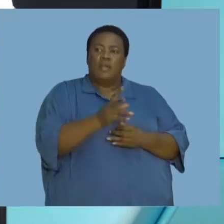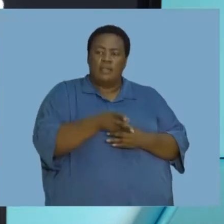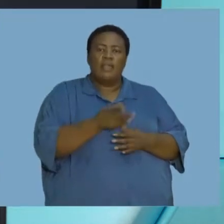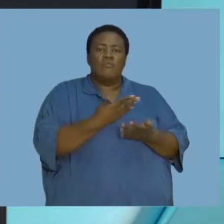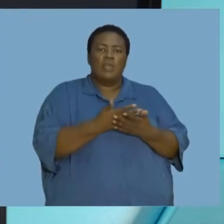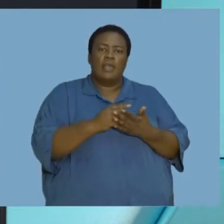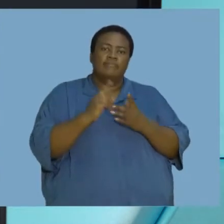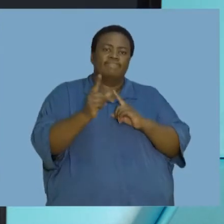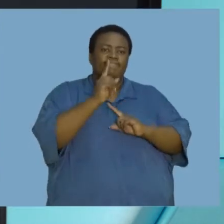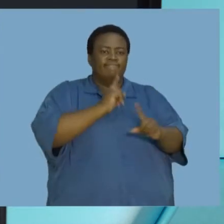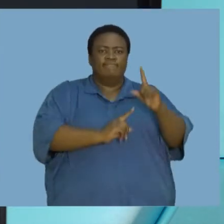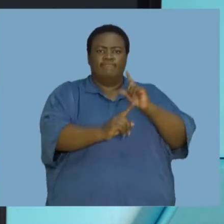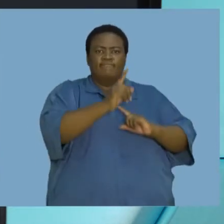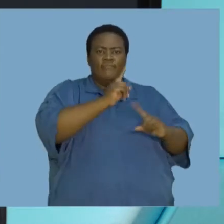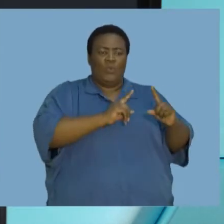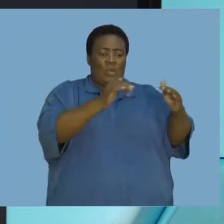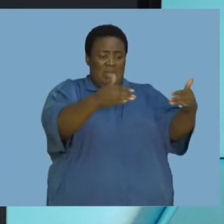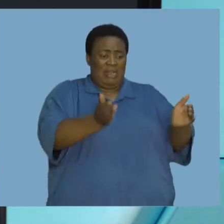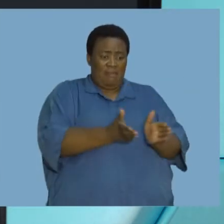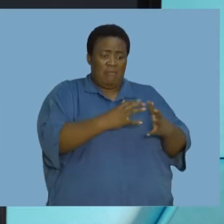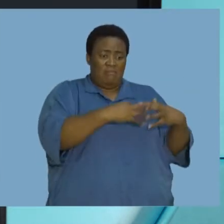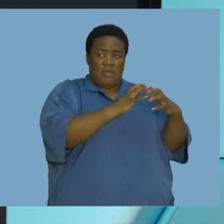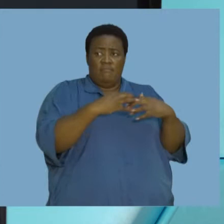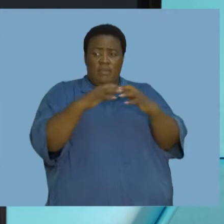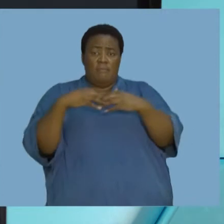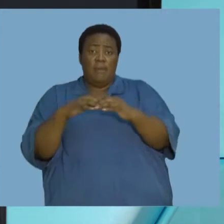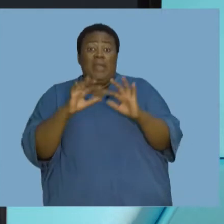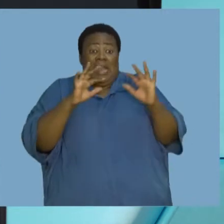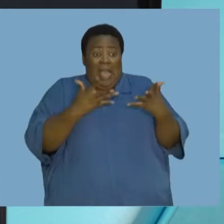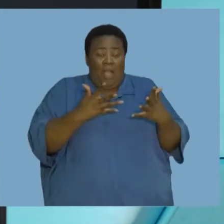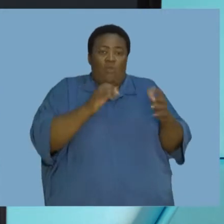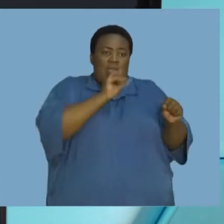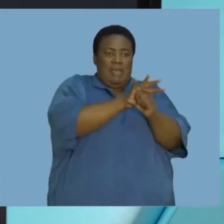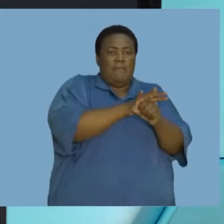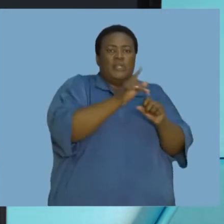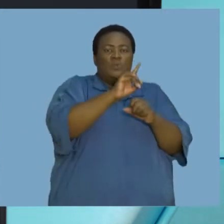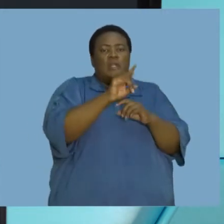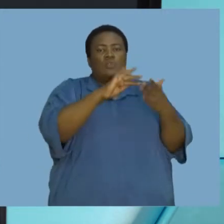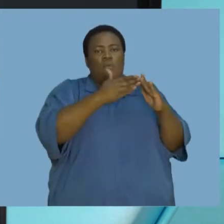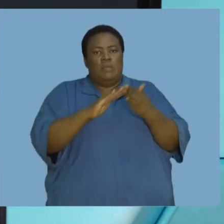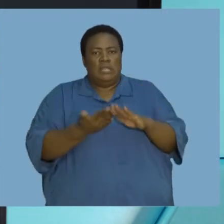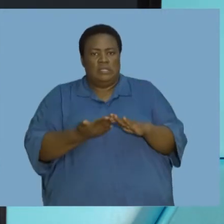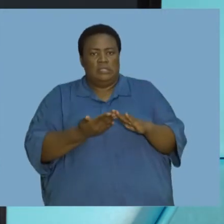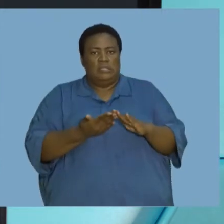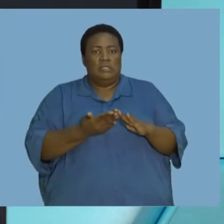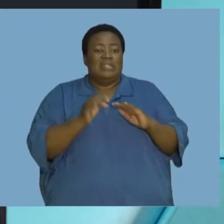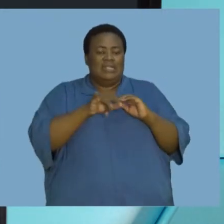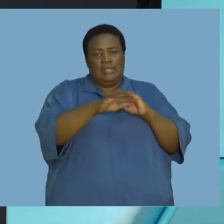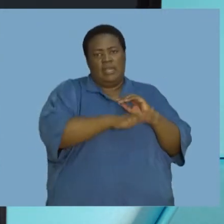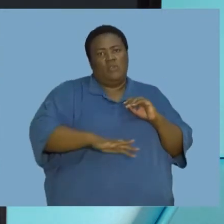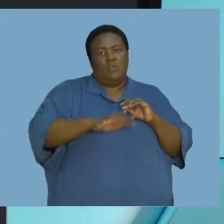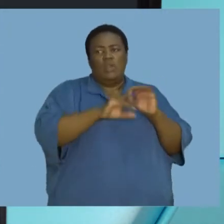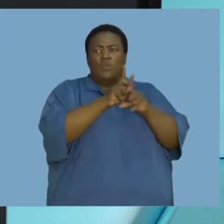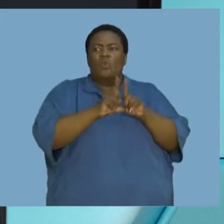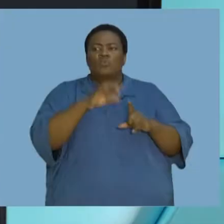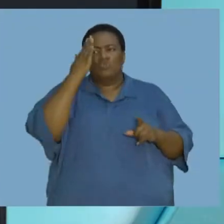Again, we can get into a debate around construction of dams, where these and the impact that they have on communities and ecosystems